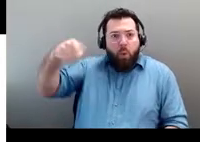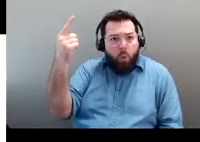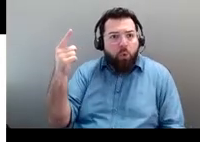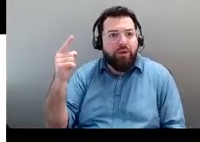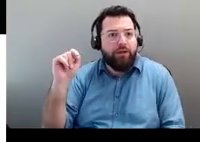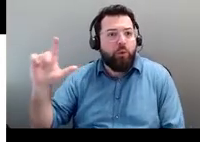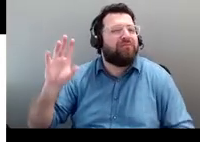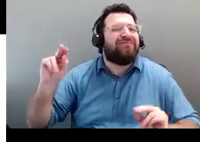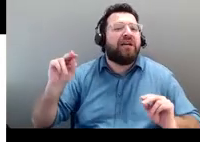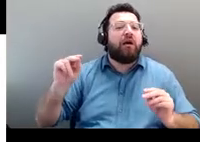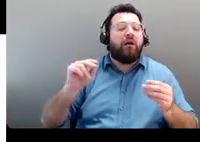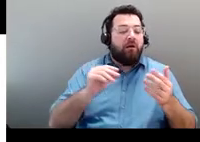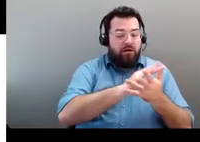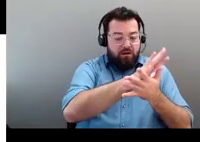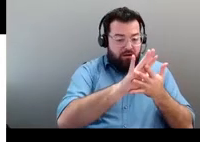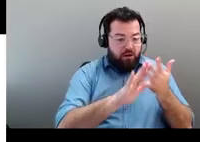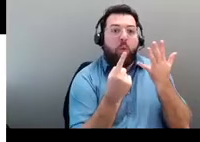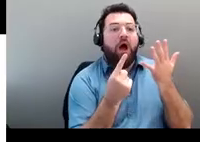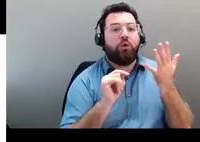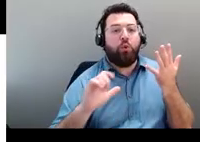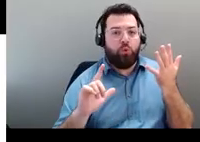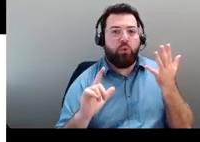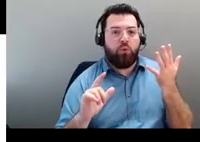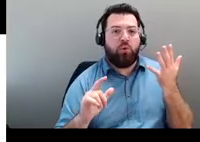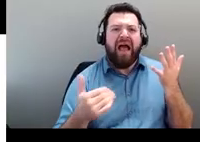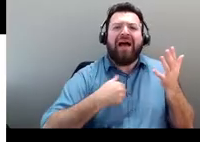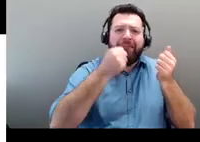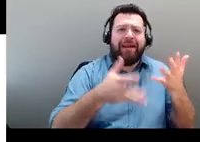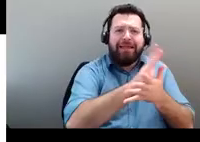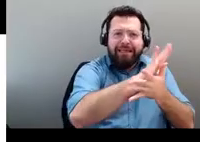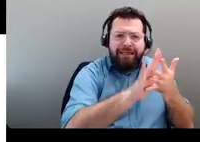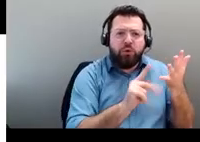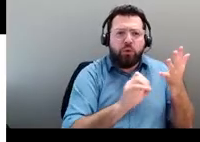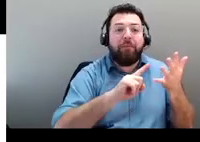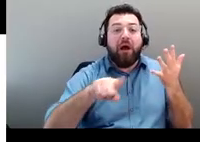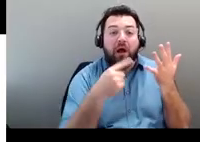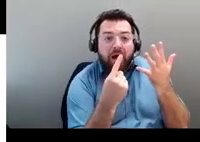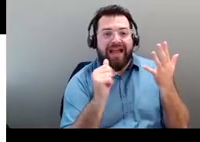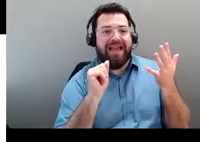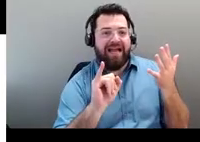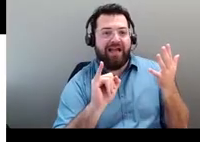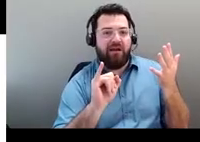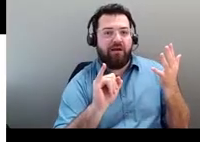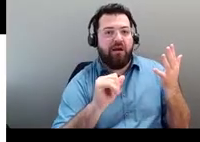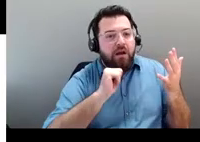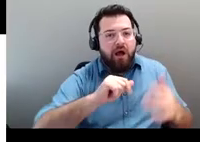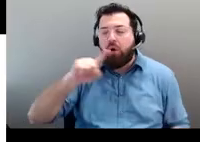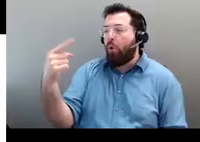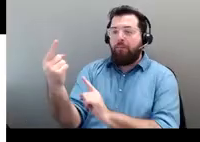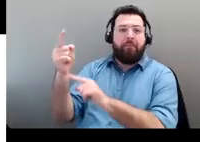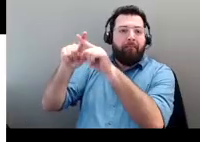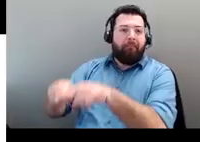a tool, not the only mechanism, but a mechanism, one of many to their learning. And then